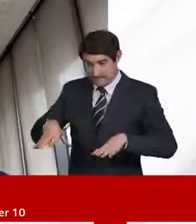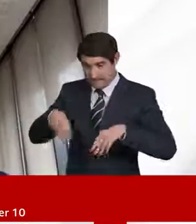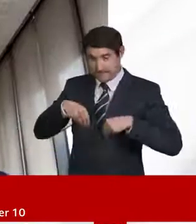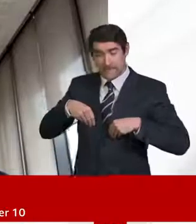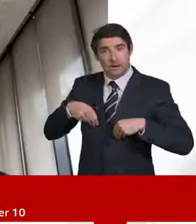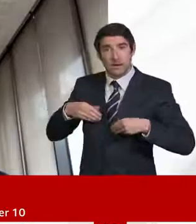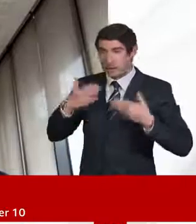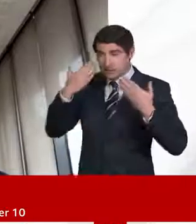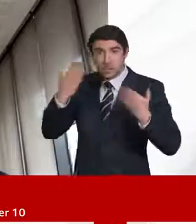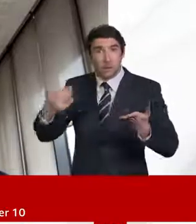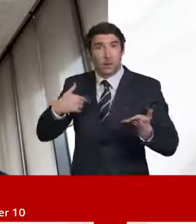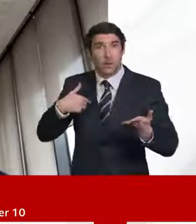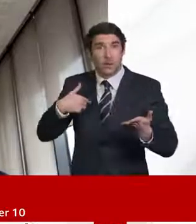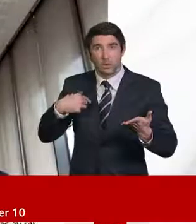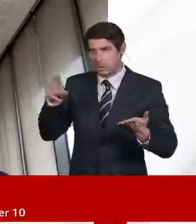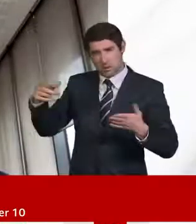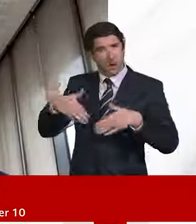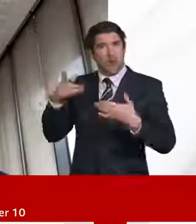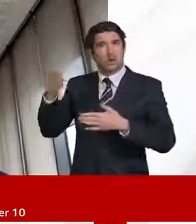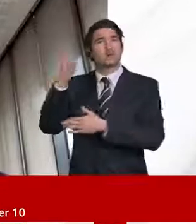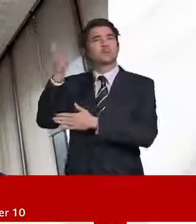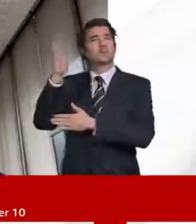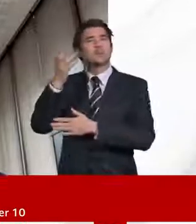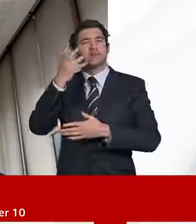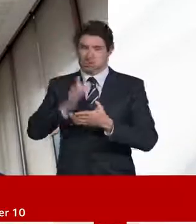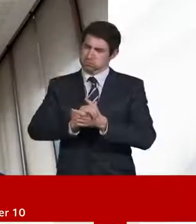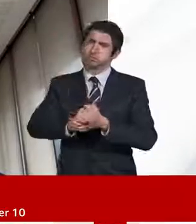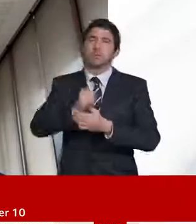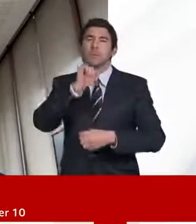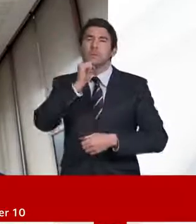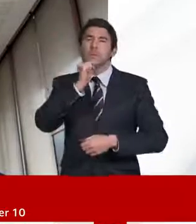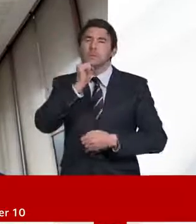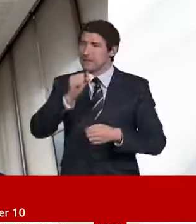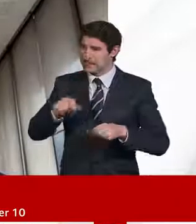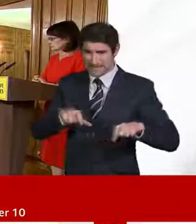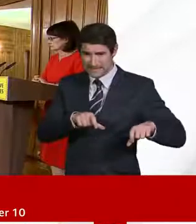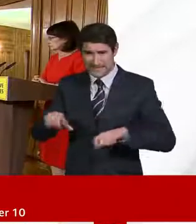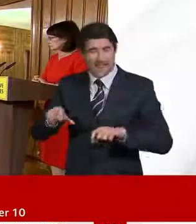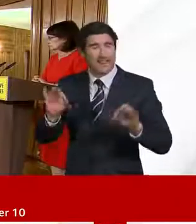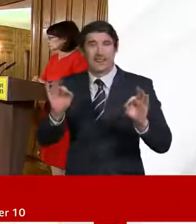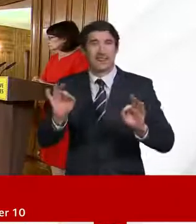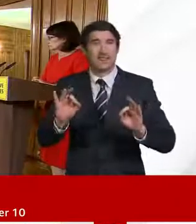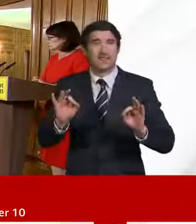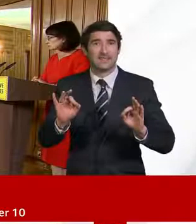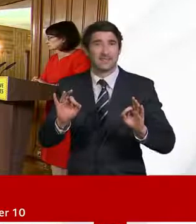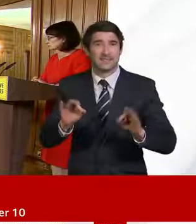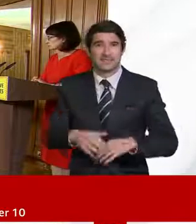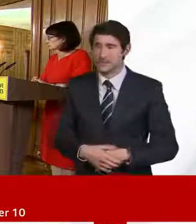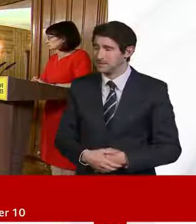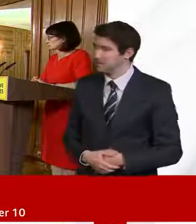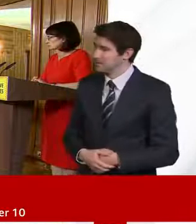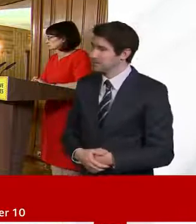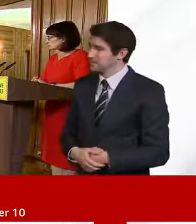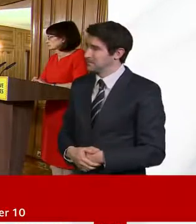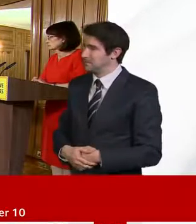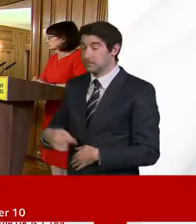after pledges made by officials and ministers in recent weeks it was a priority. What do you say to them? Well, Hugh, we want to increase